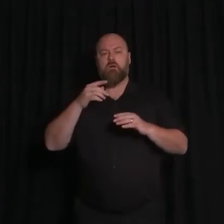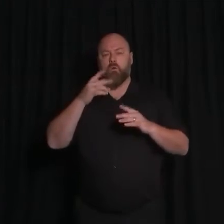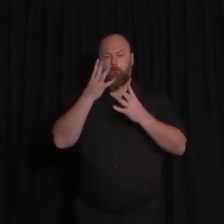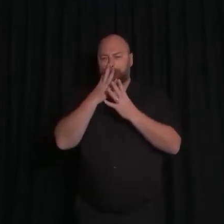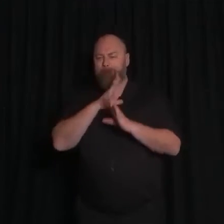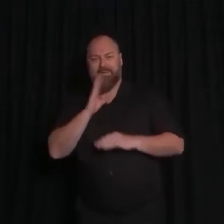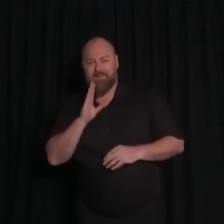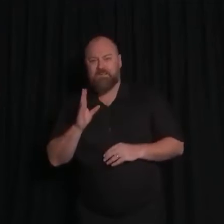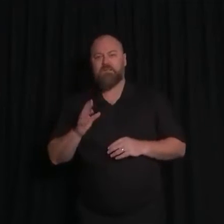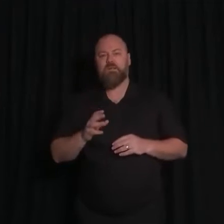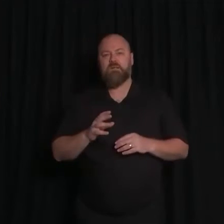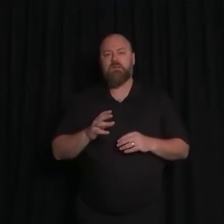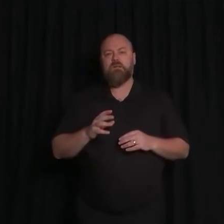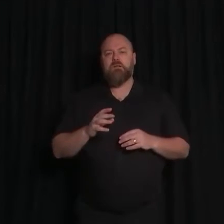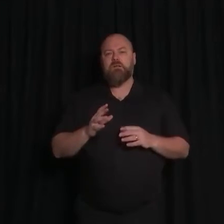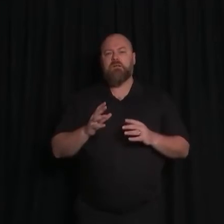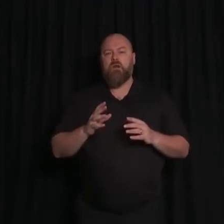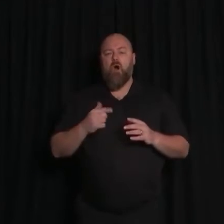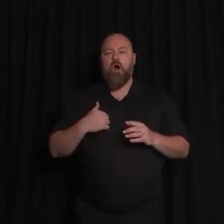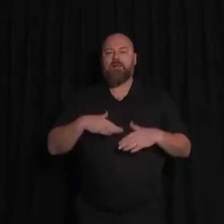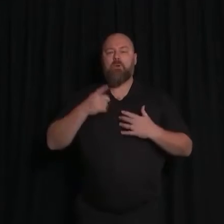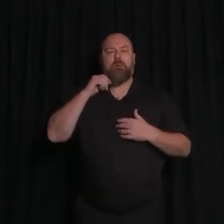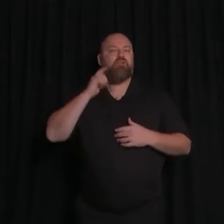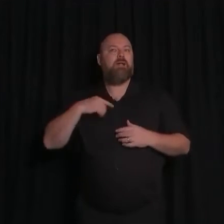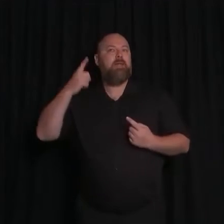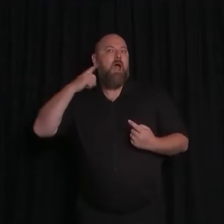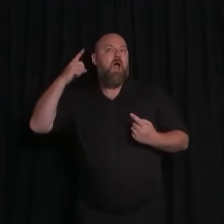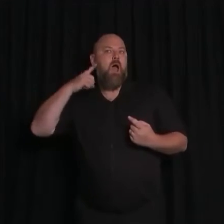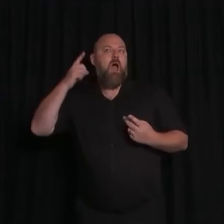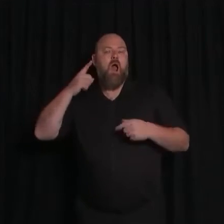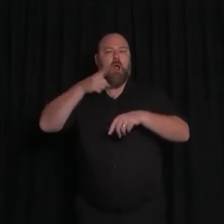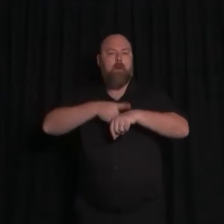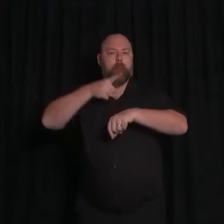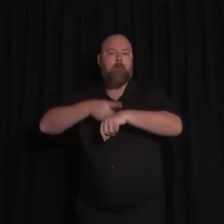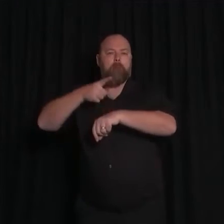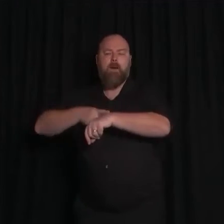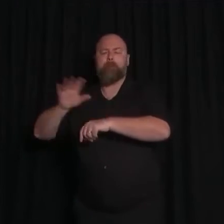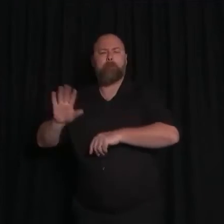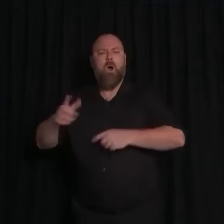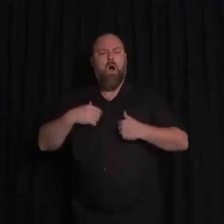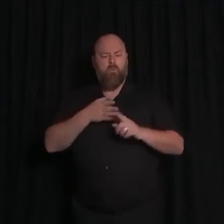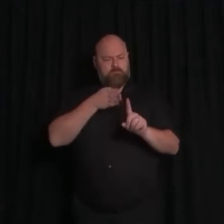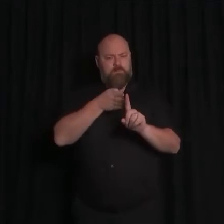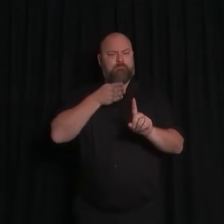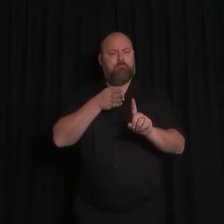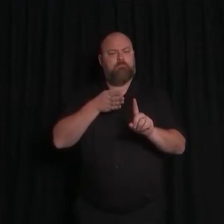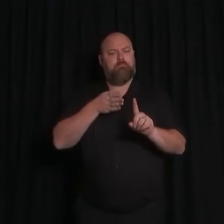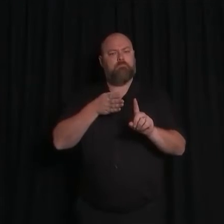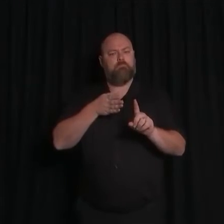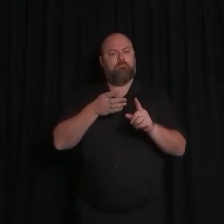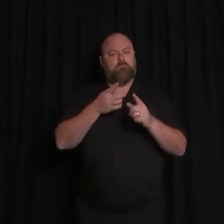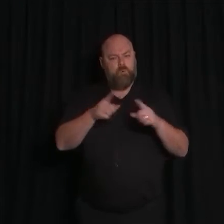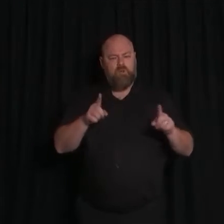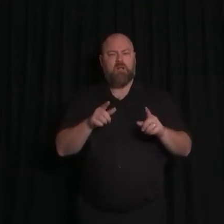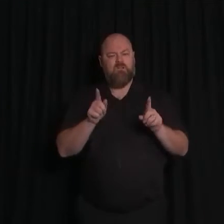or just hear the melodies. So, and I wanted every sound to have its own spot in the way that punk